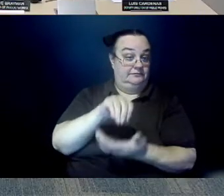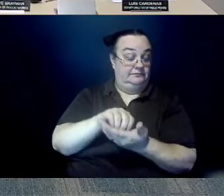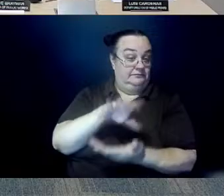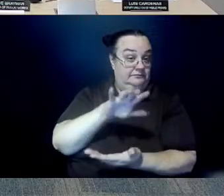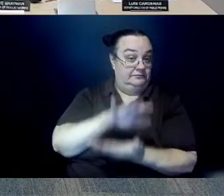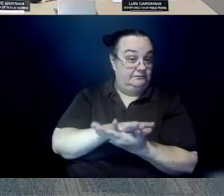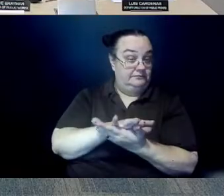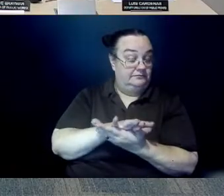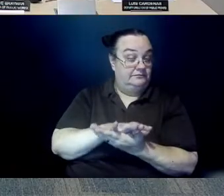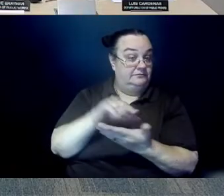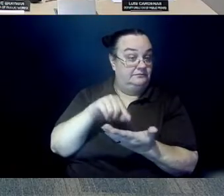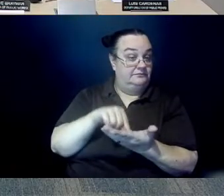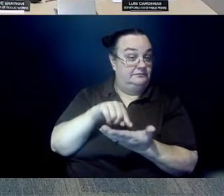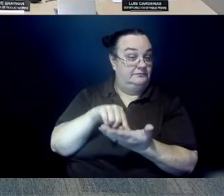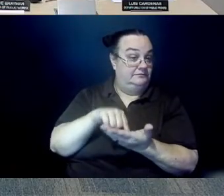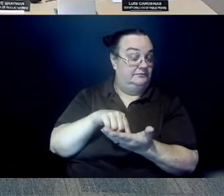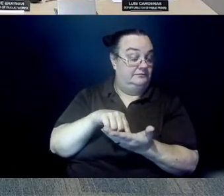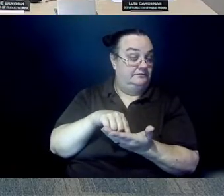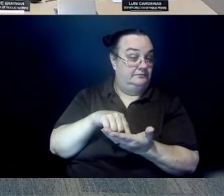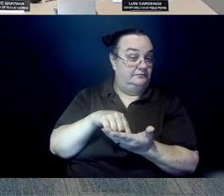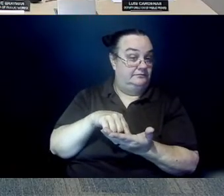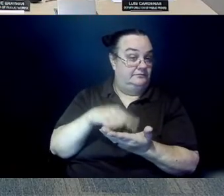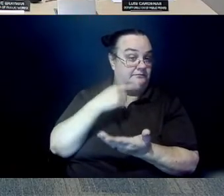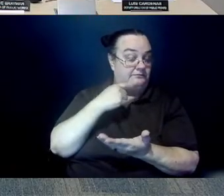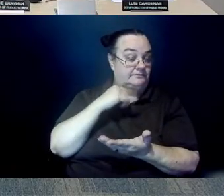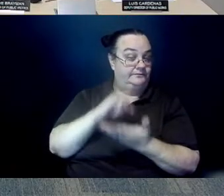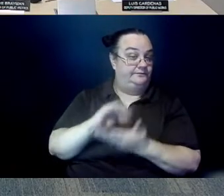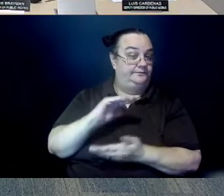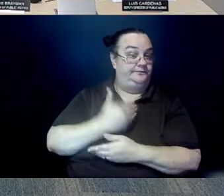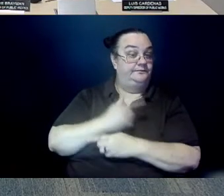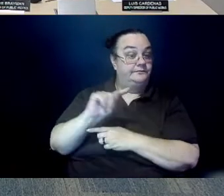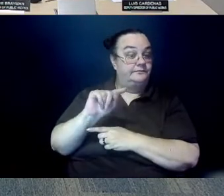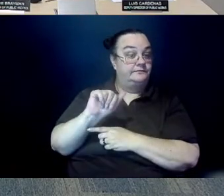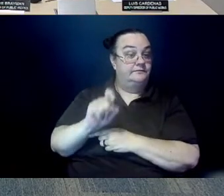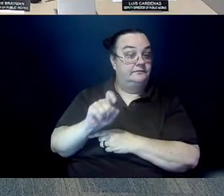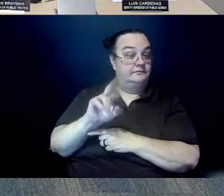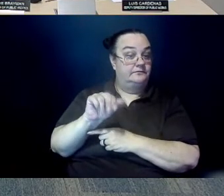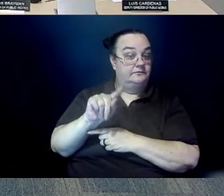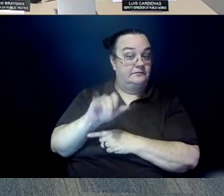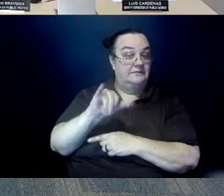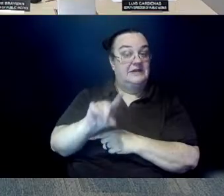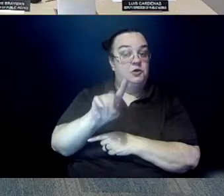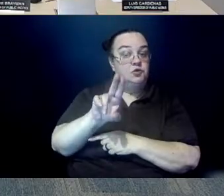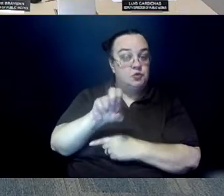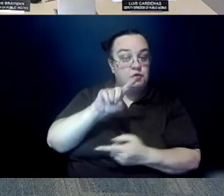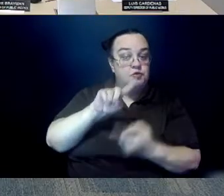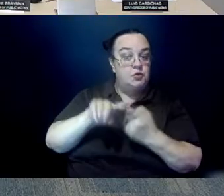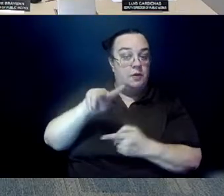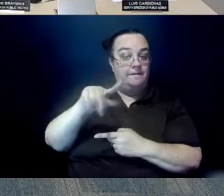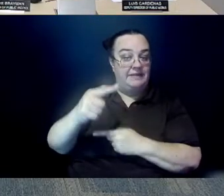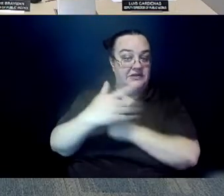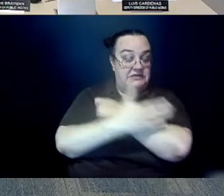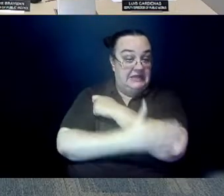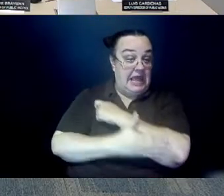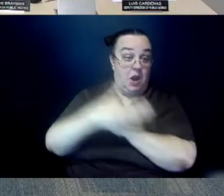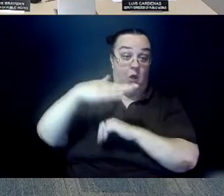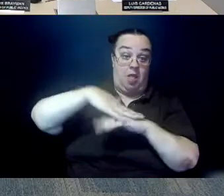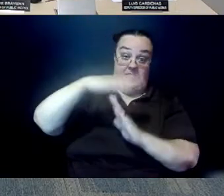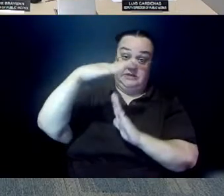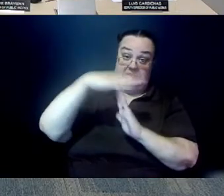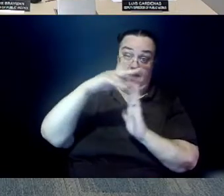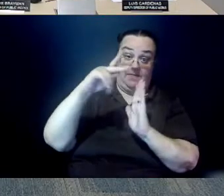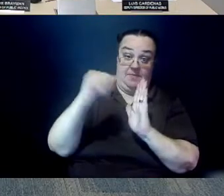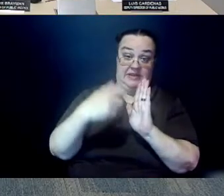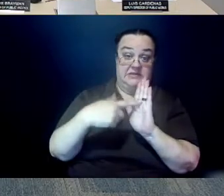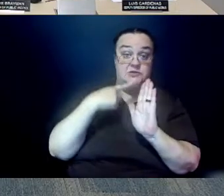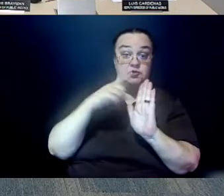it indicated that our tax rate was due to Prince George's County. On the top of the page, it says due